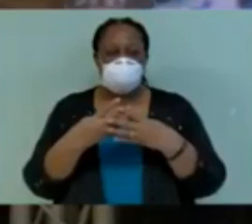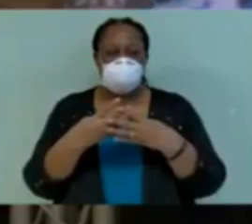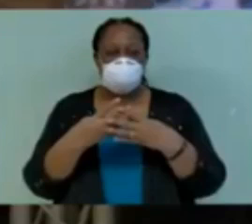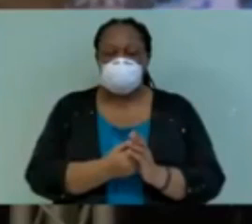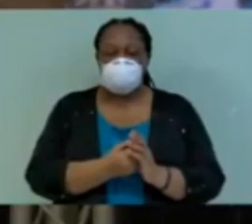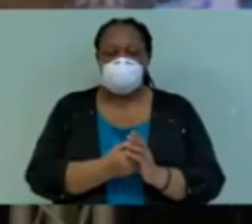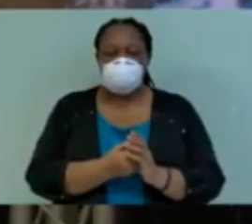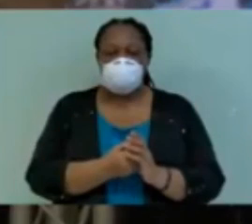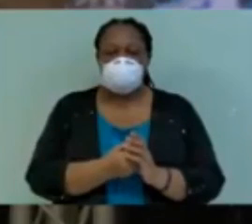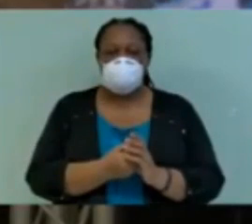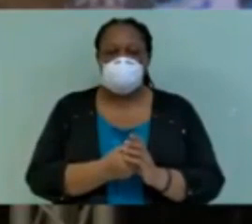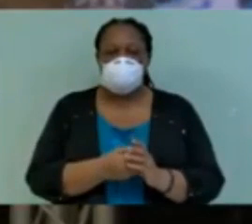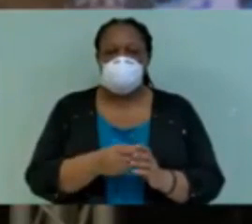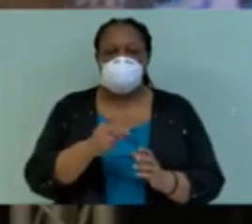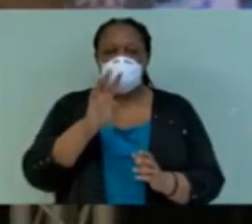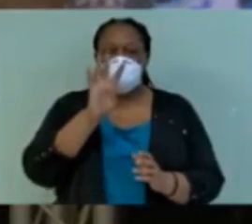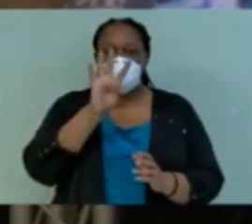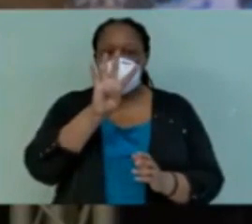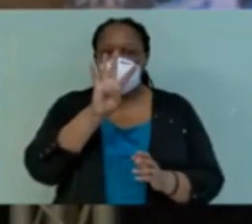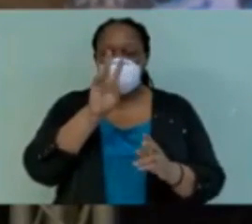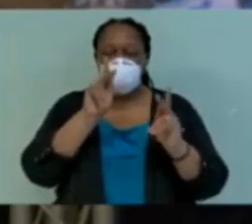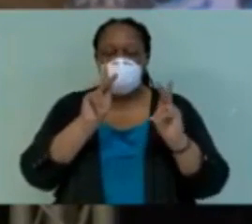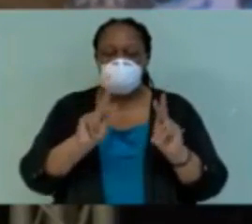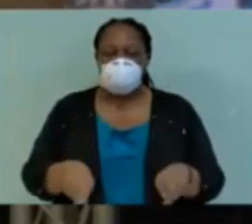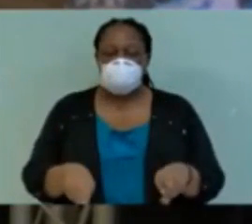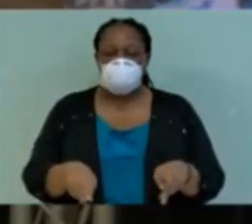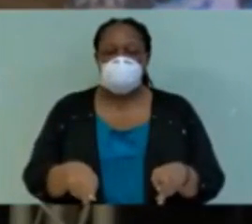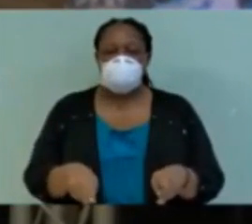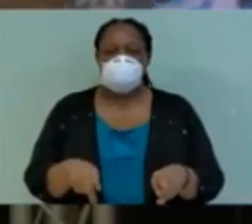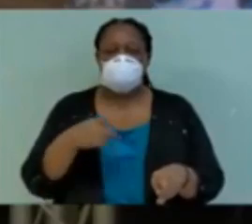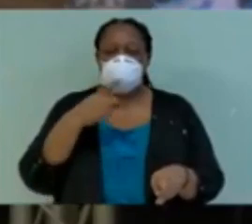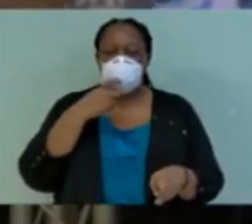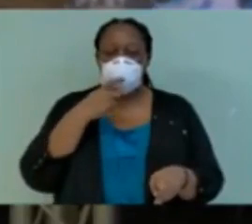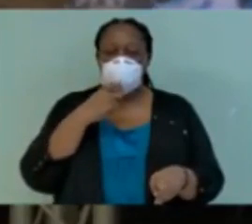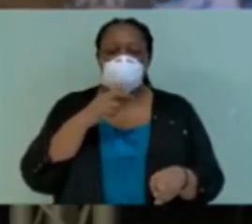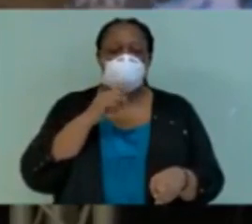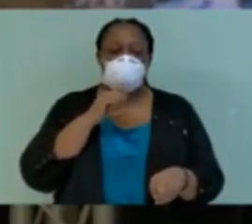Thank you, Mr. Williams. President, good afternoon to all.